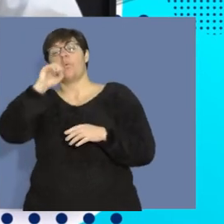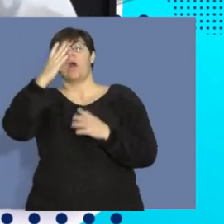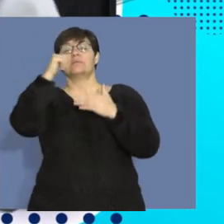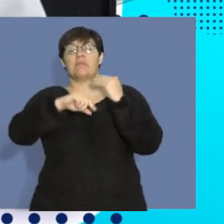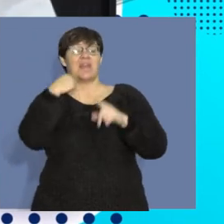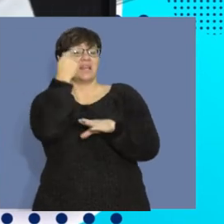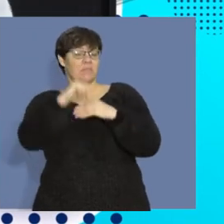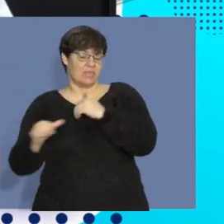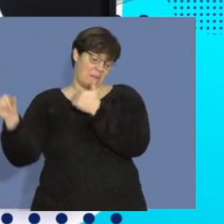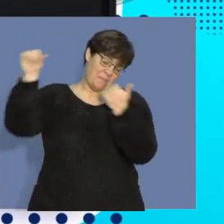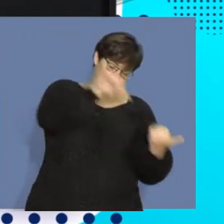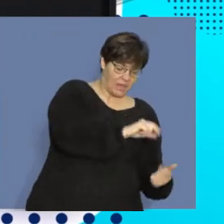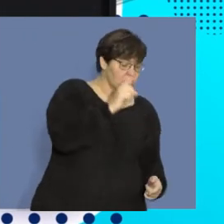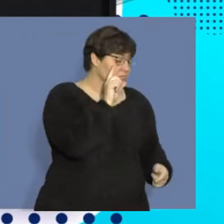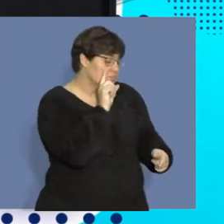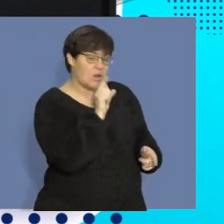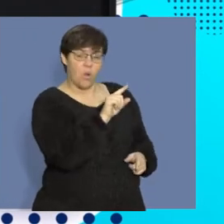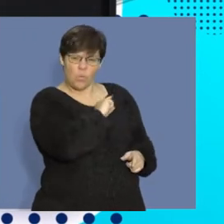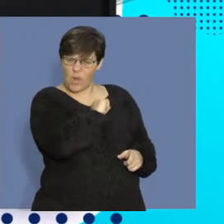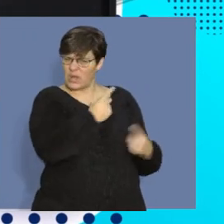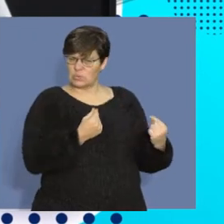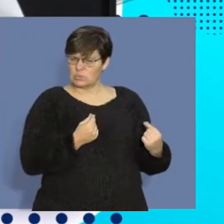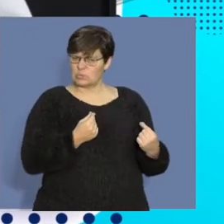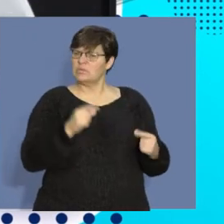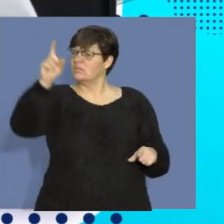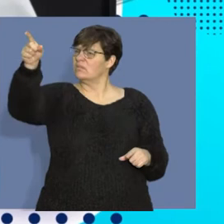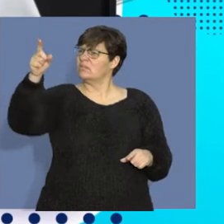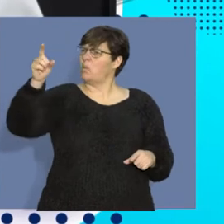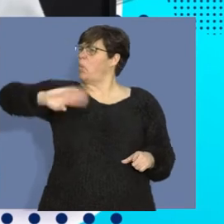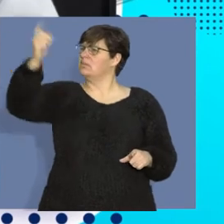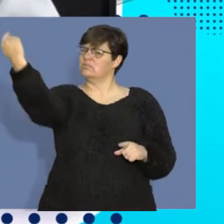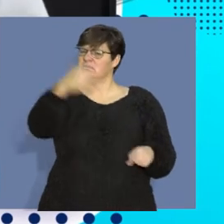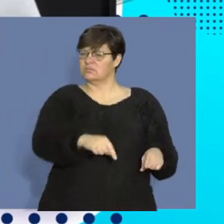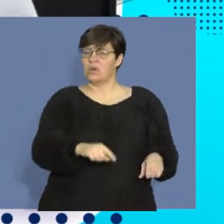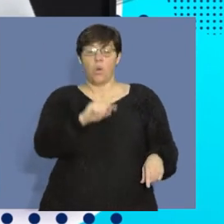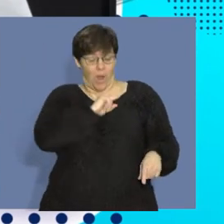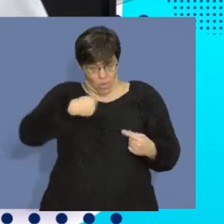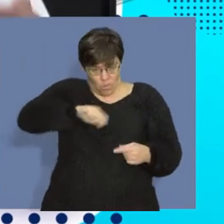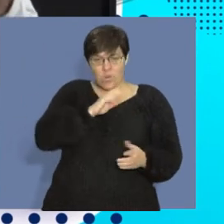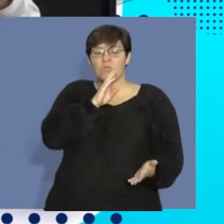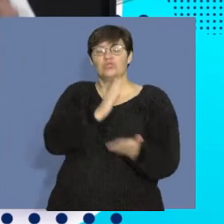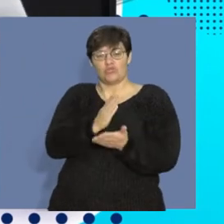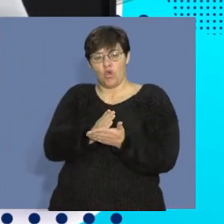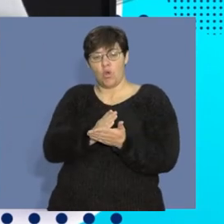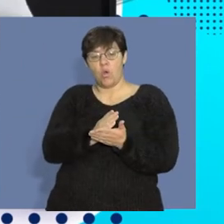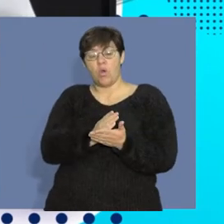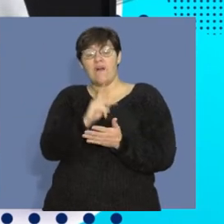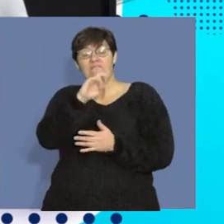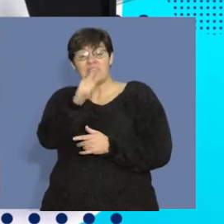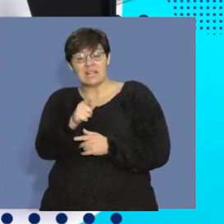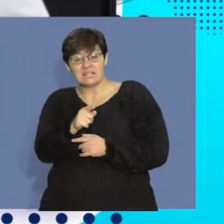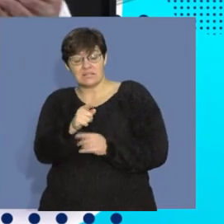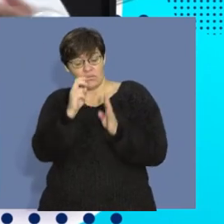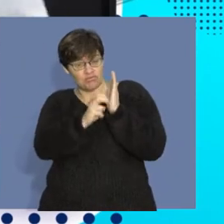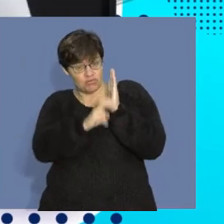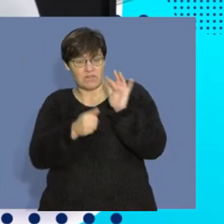necessary? Because we want to ensure that we are 100% compliant when it comes to our returns with regards